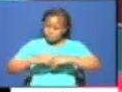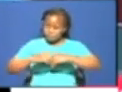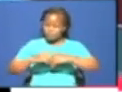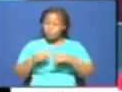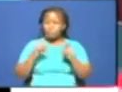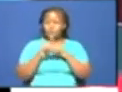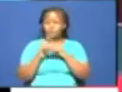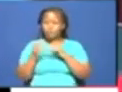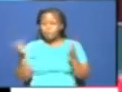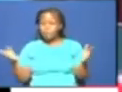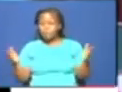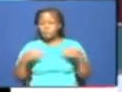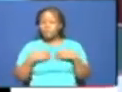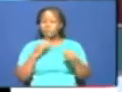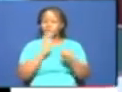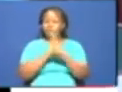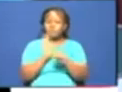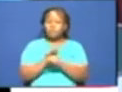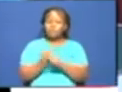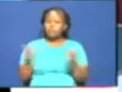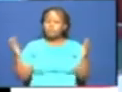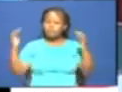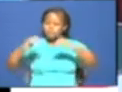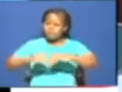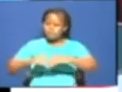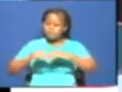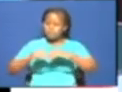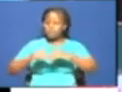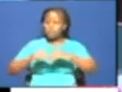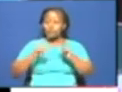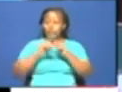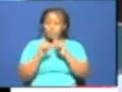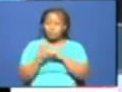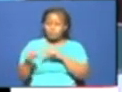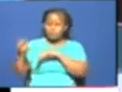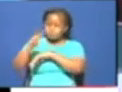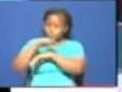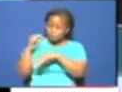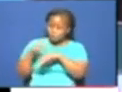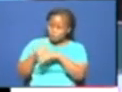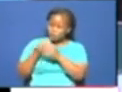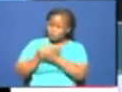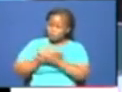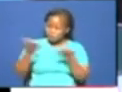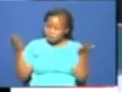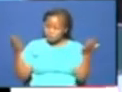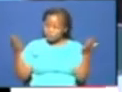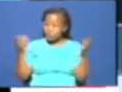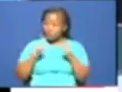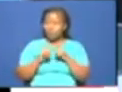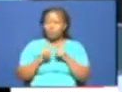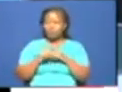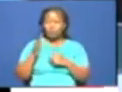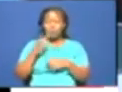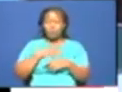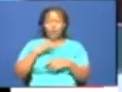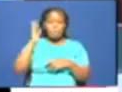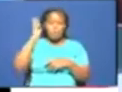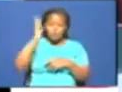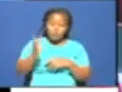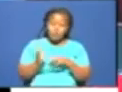my credential to this congregation and the nation at large, and having spelled out the